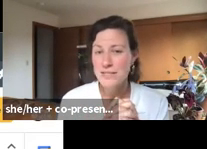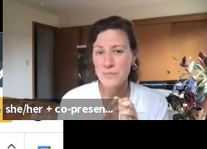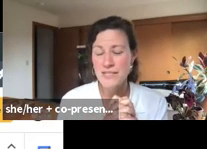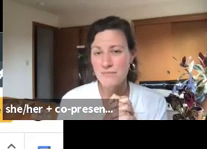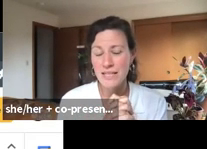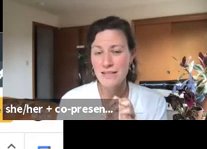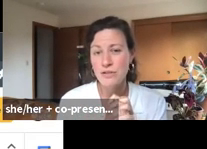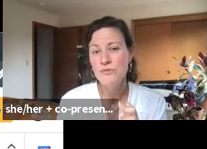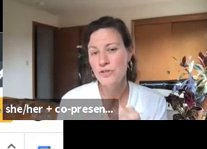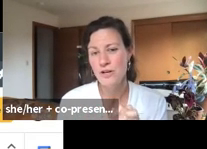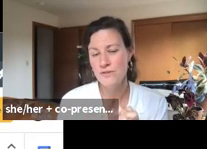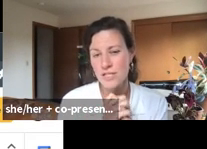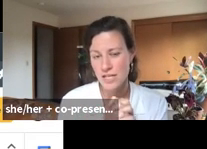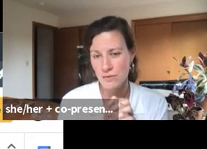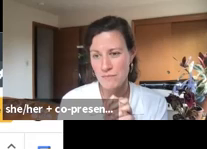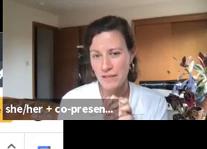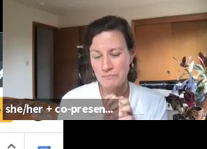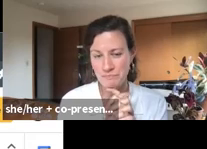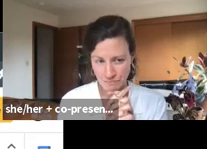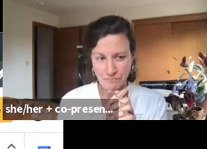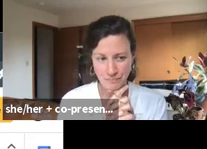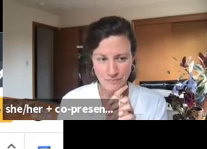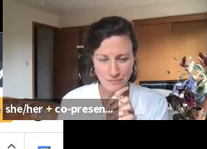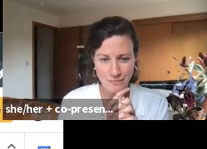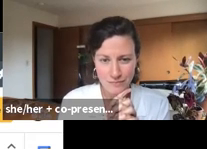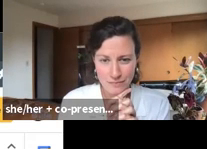I know is the piece of media that you chose to share with me.